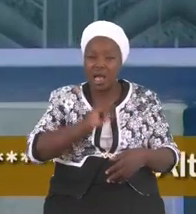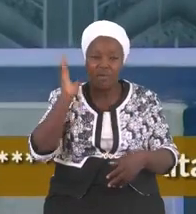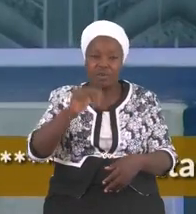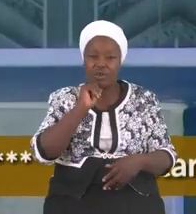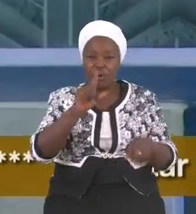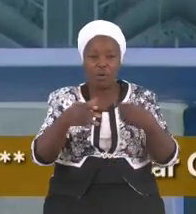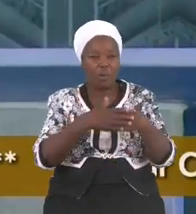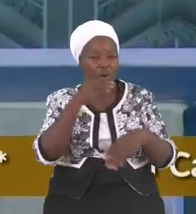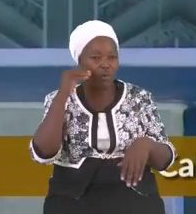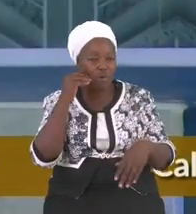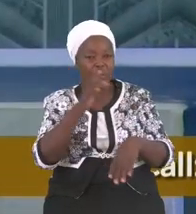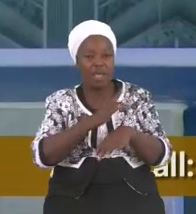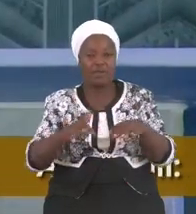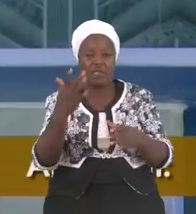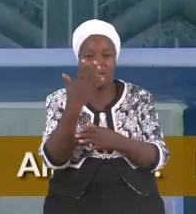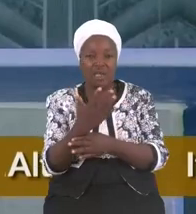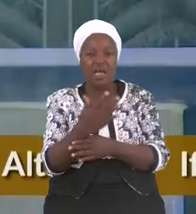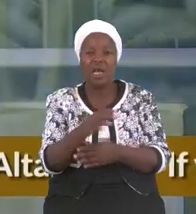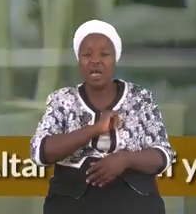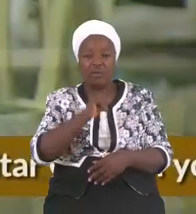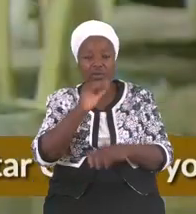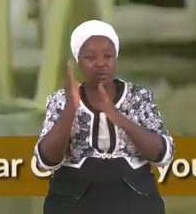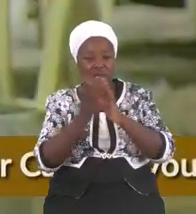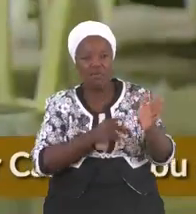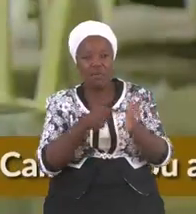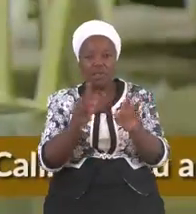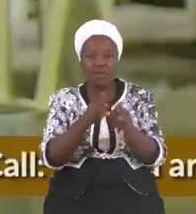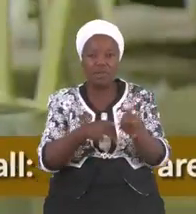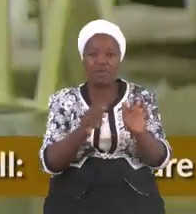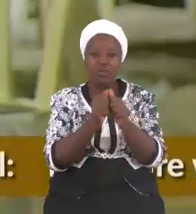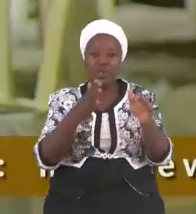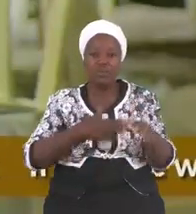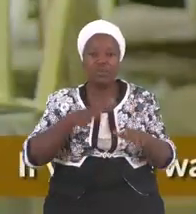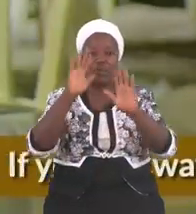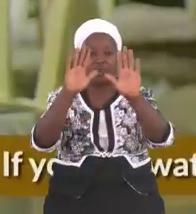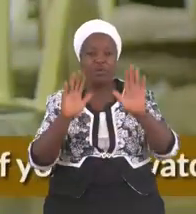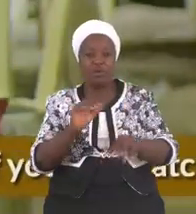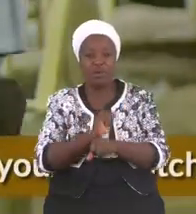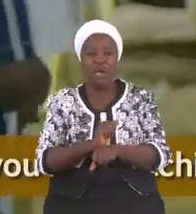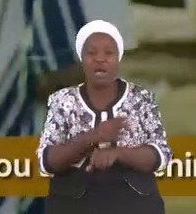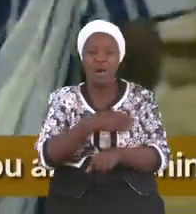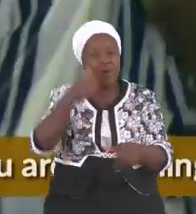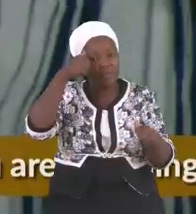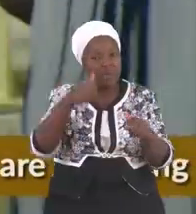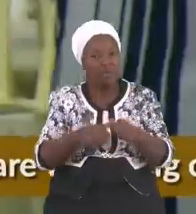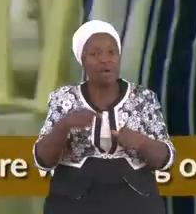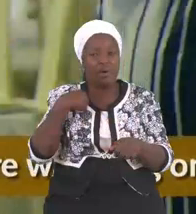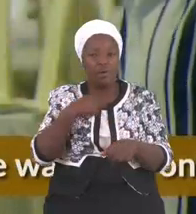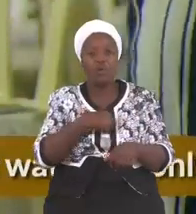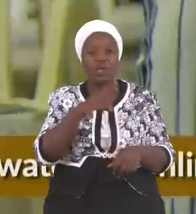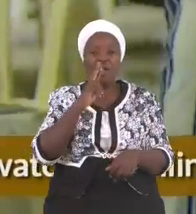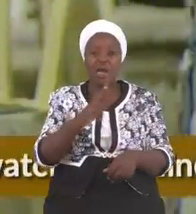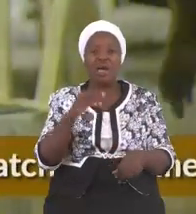I will not live here without my miracle. Remember, we are in the fourth